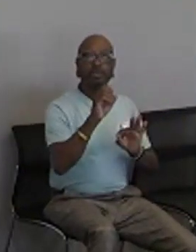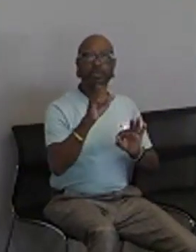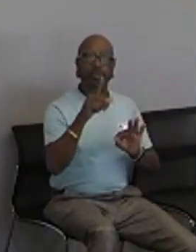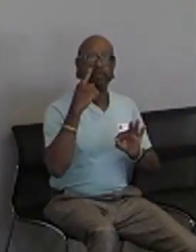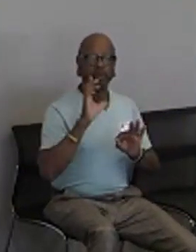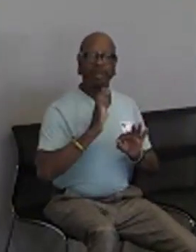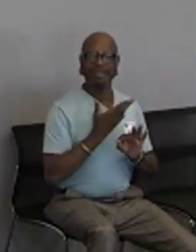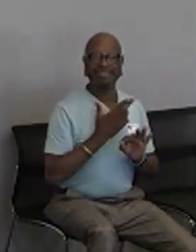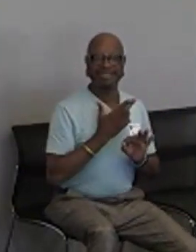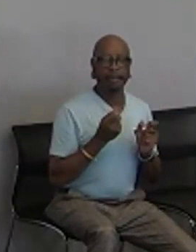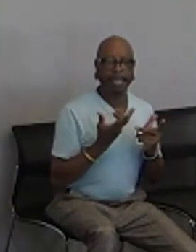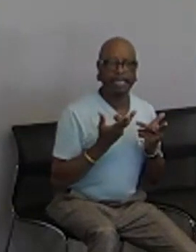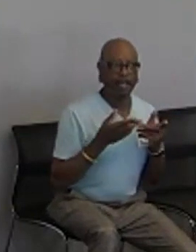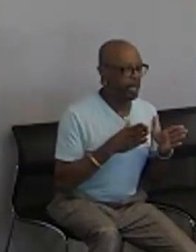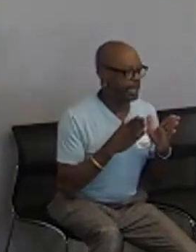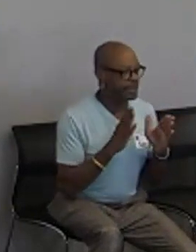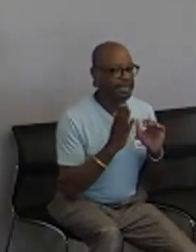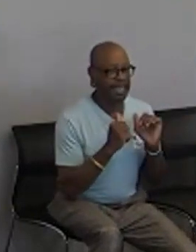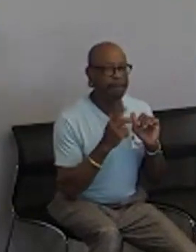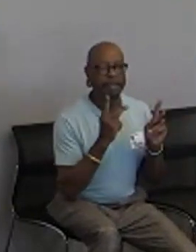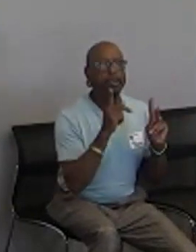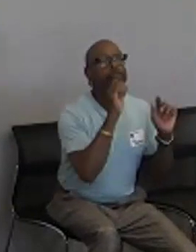many ways than it is for sighted people.